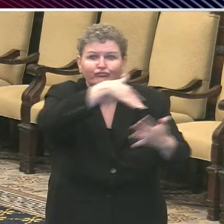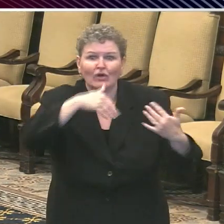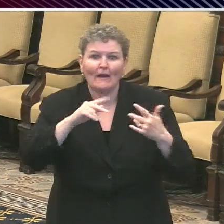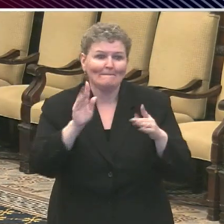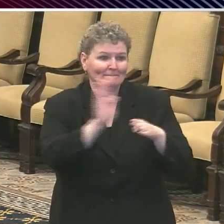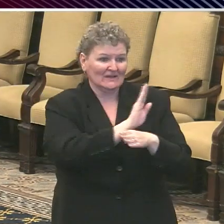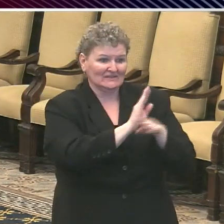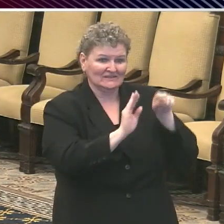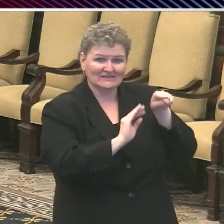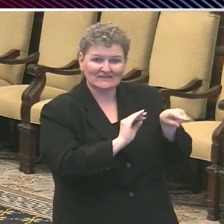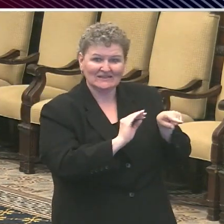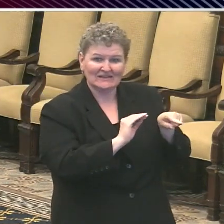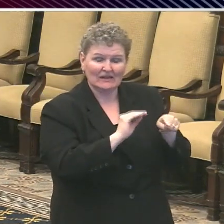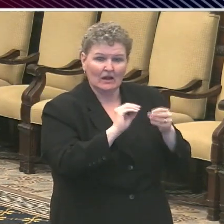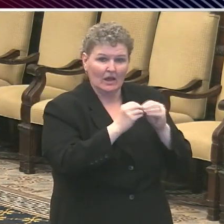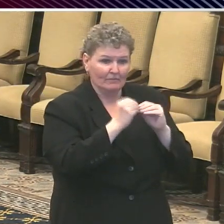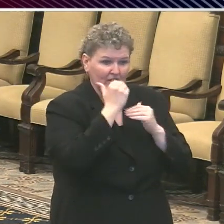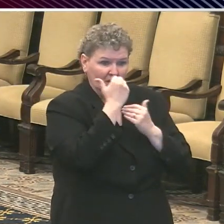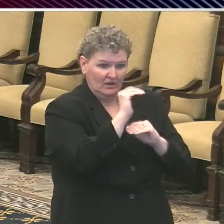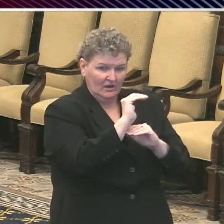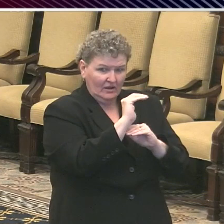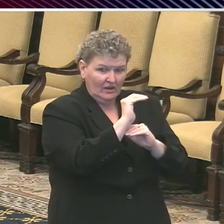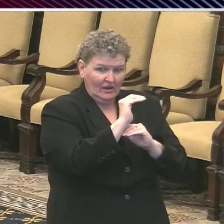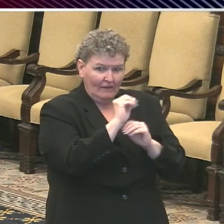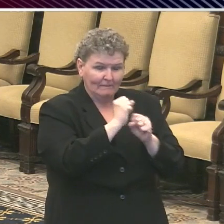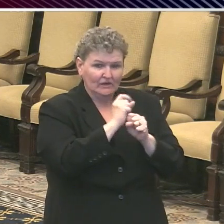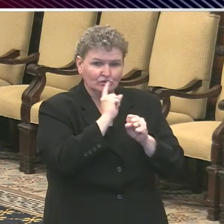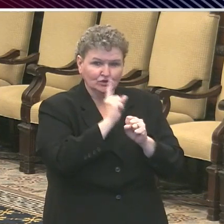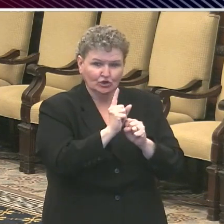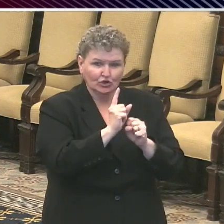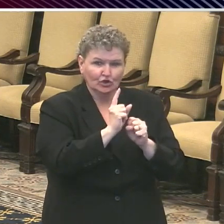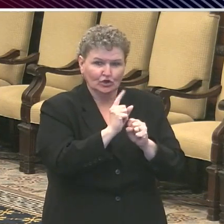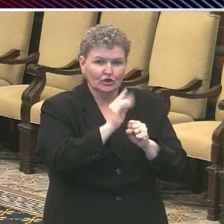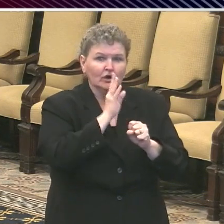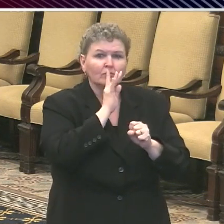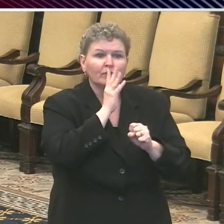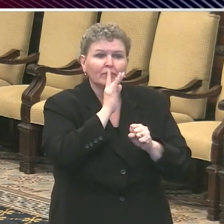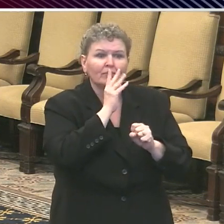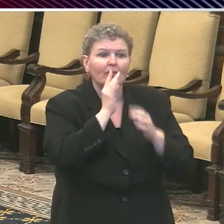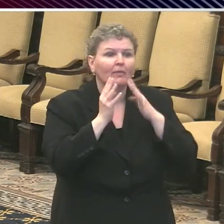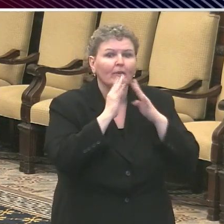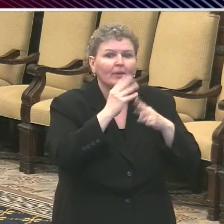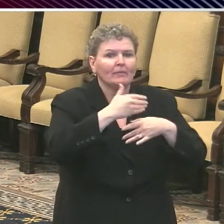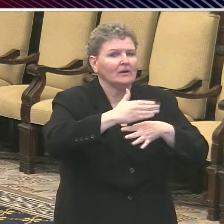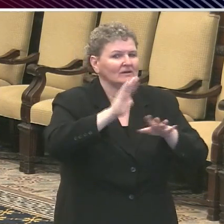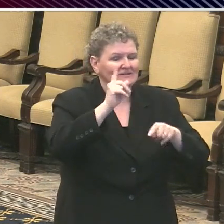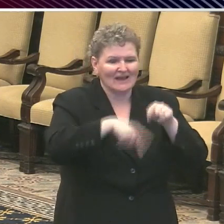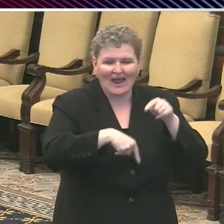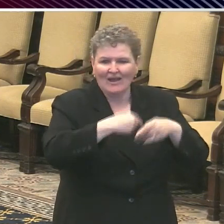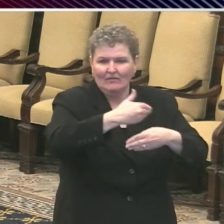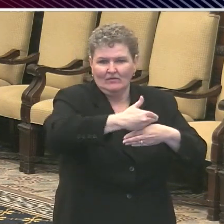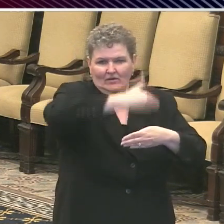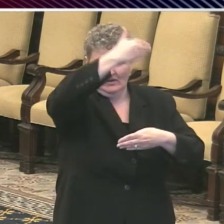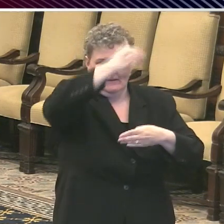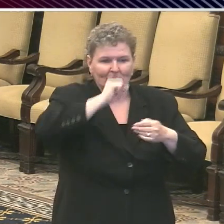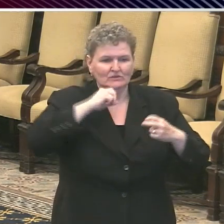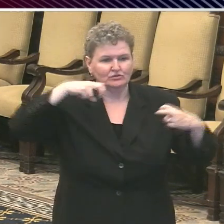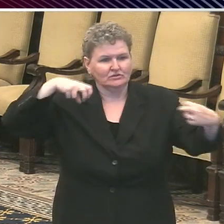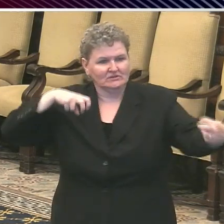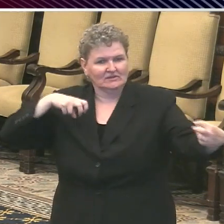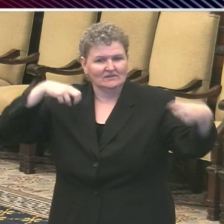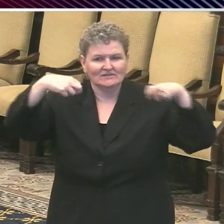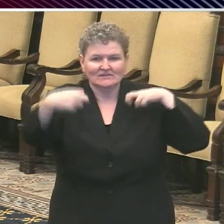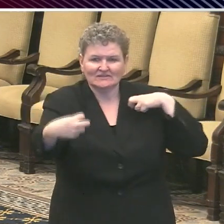involved. There'll be barriers between people so that the droplets can't spread from one person to another. There'll be spacing, the use of masks.